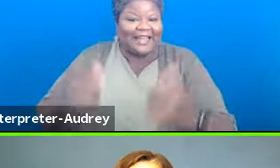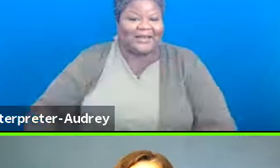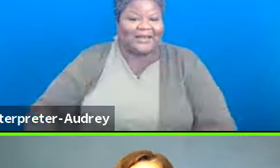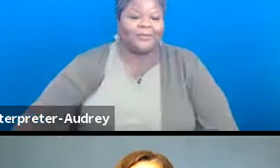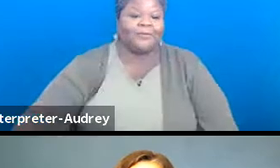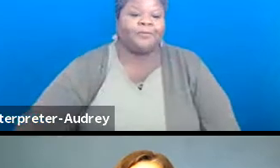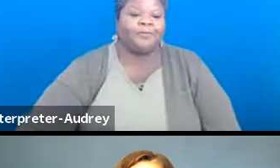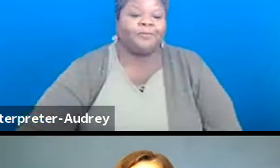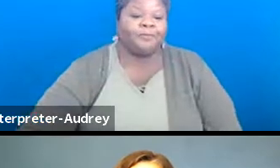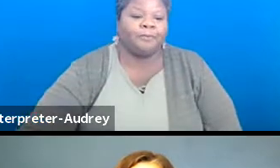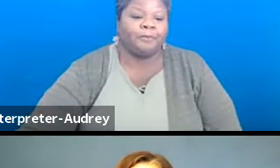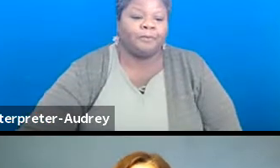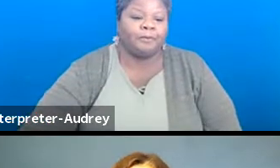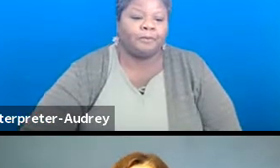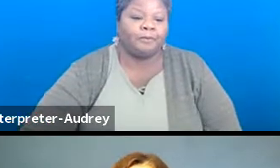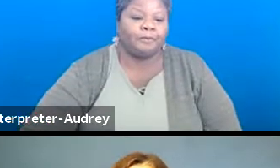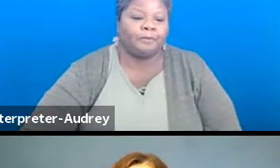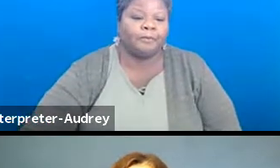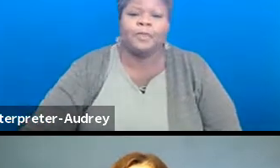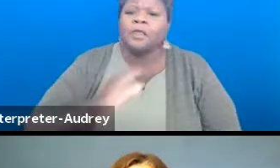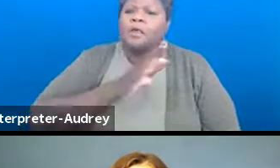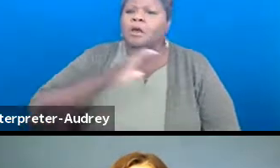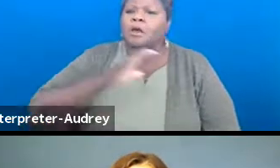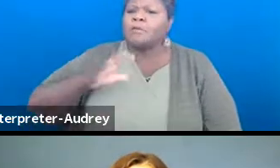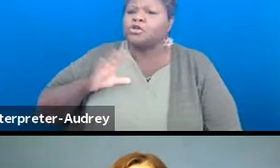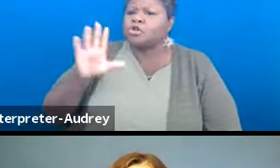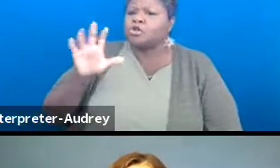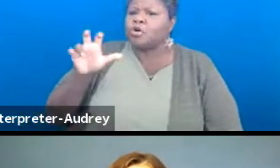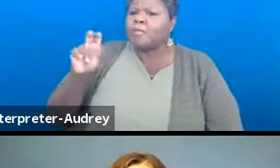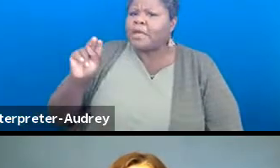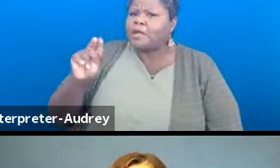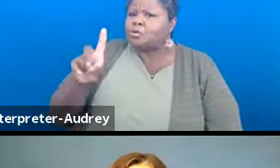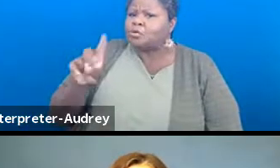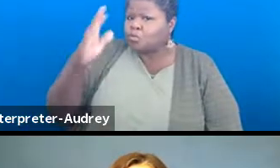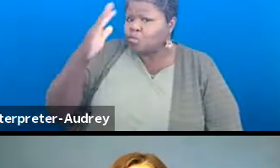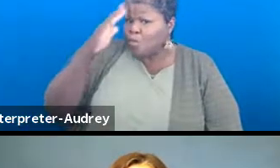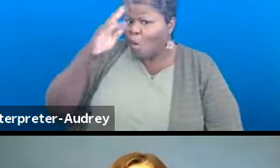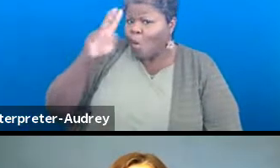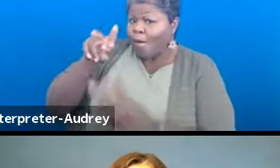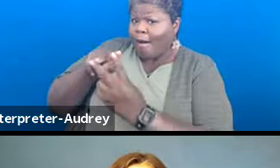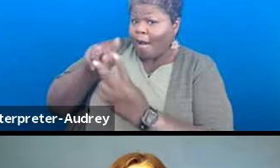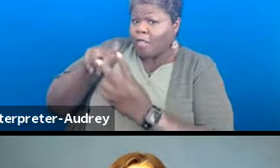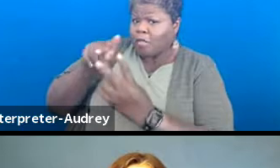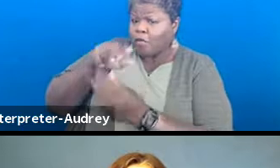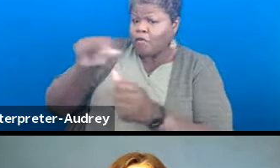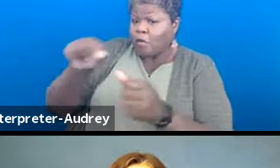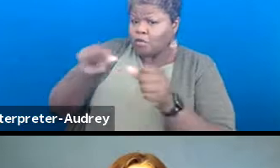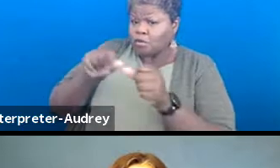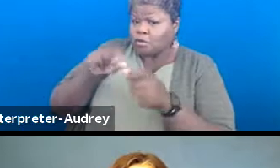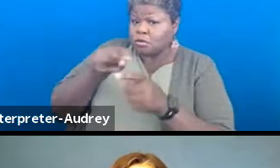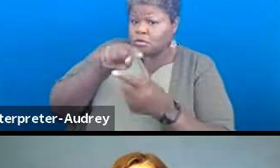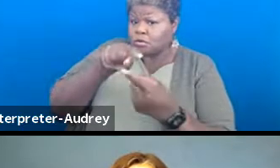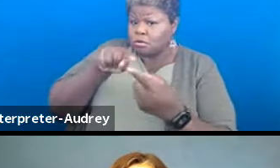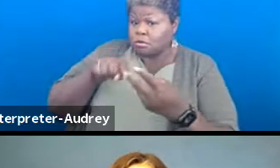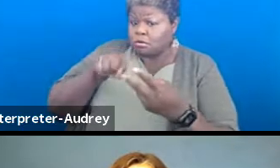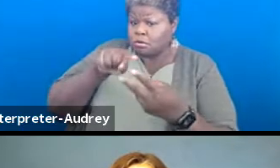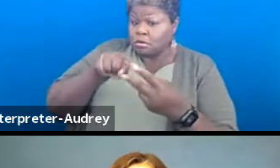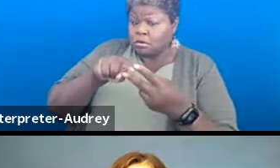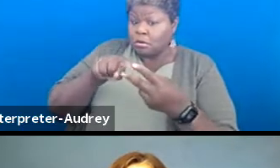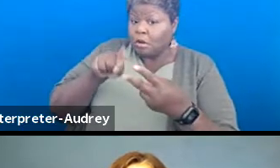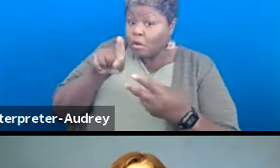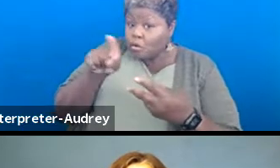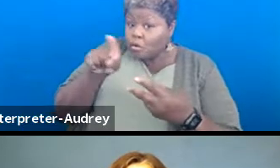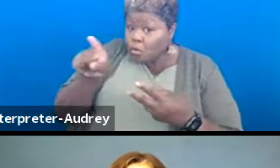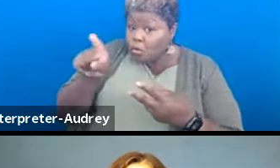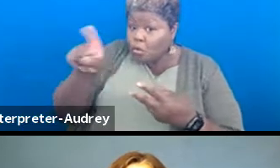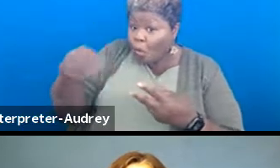Yes. Commissioner Benton, do you know if do either of those sites with the that are doing, are you